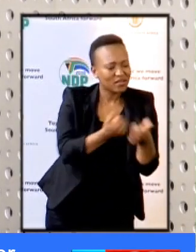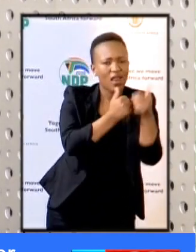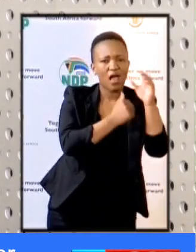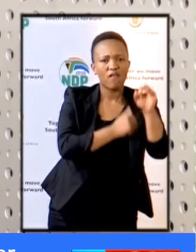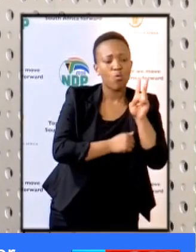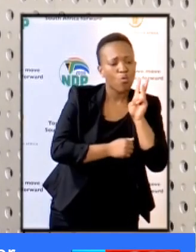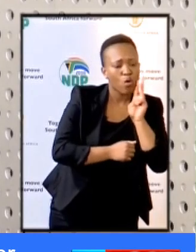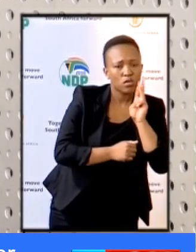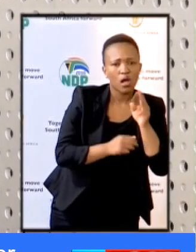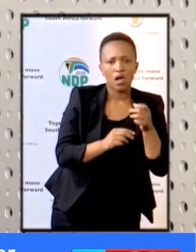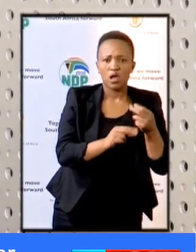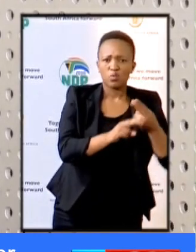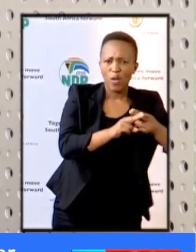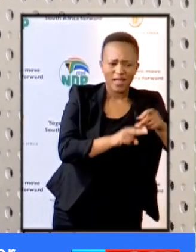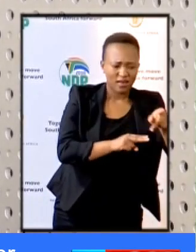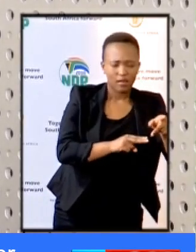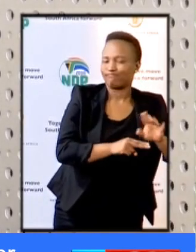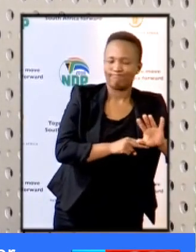and allow them to